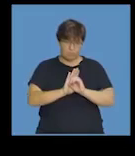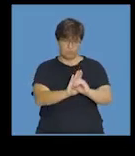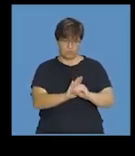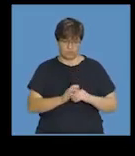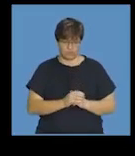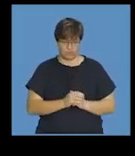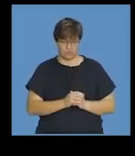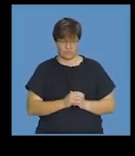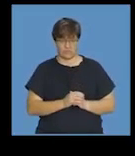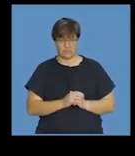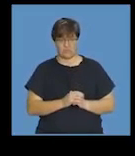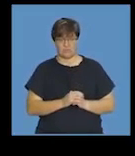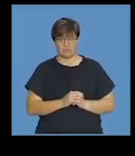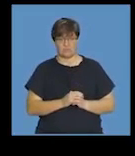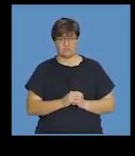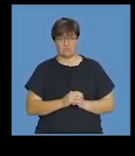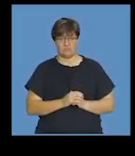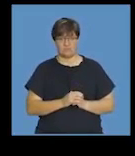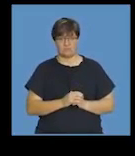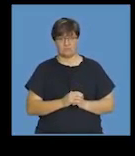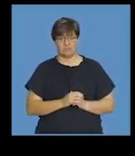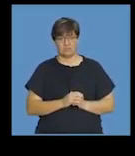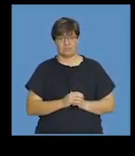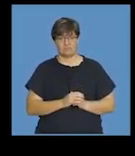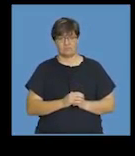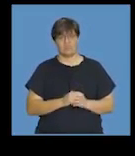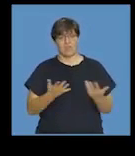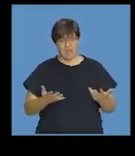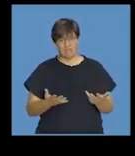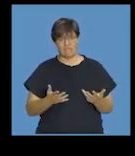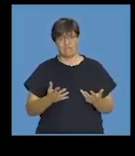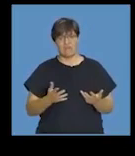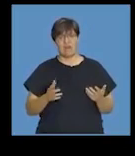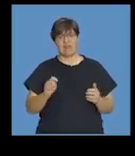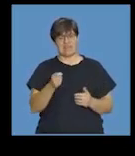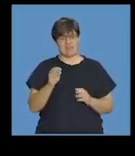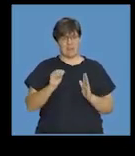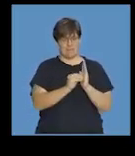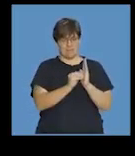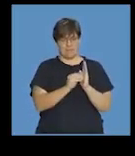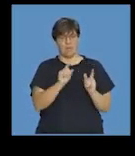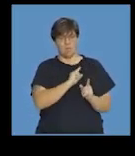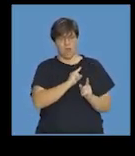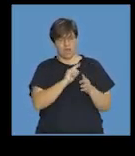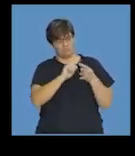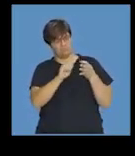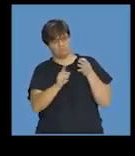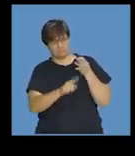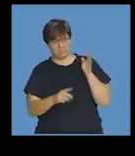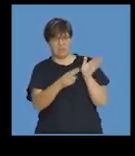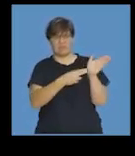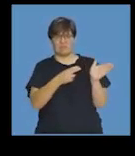force. Okay? We usually put a key because there's different ways that we can write these